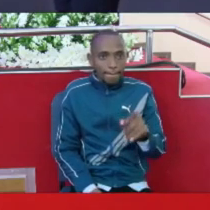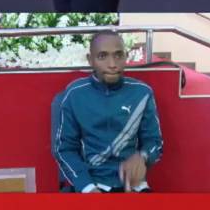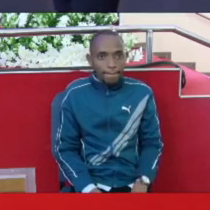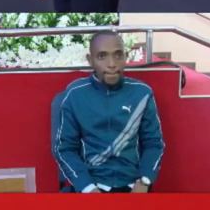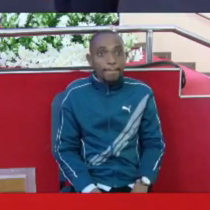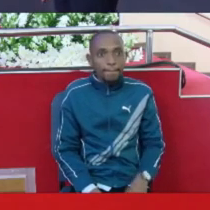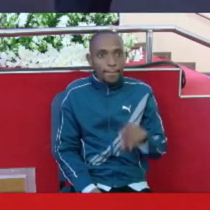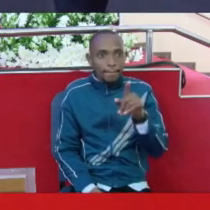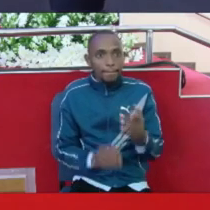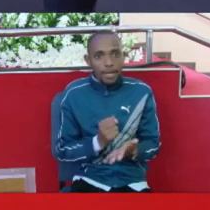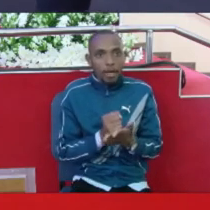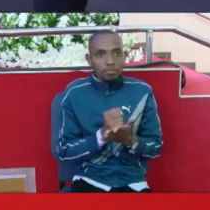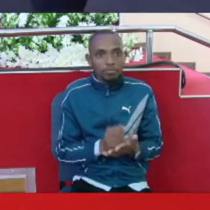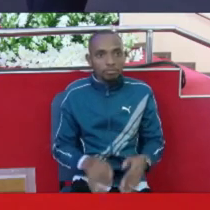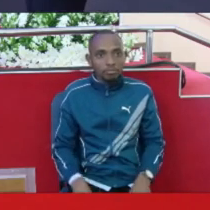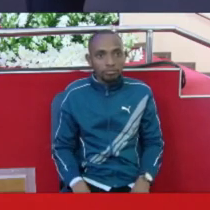So the story,